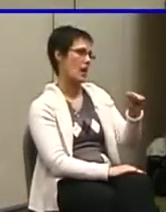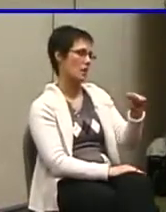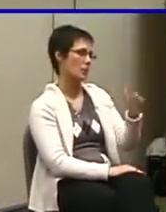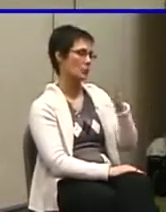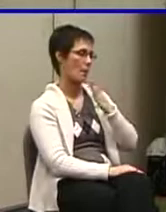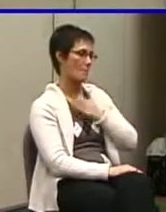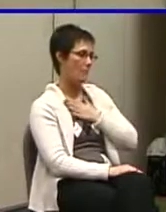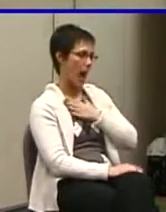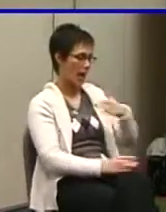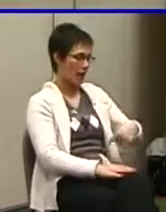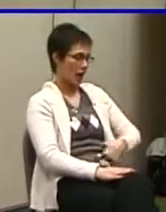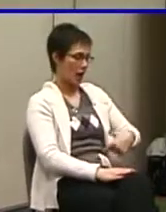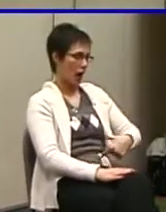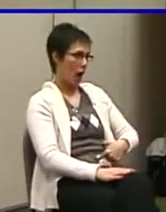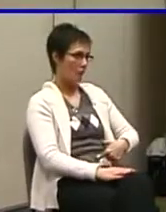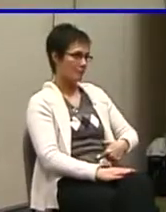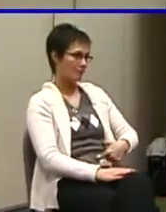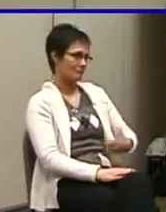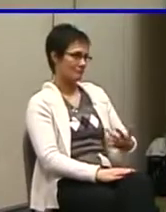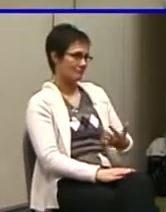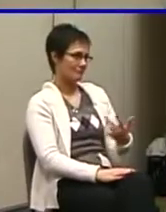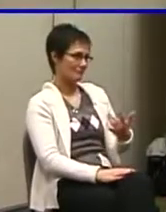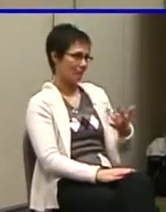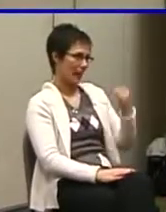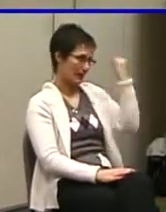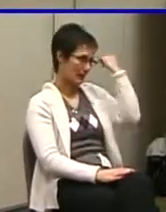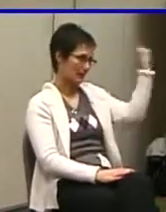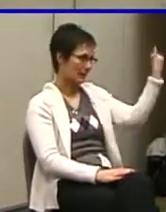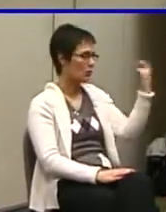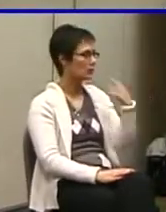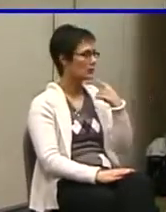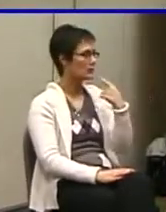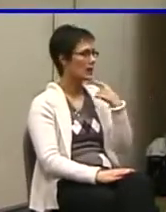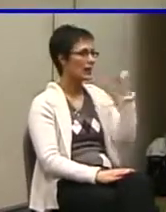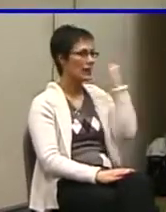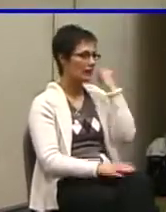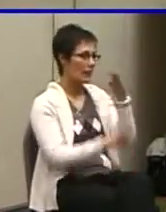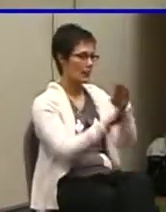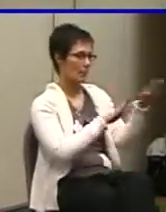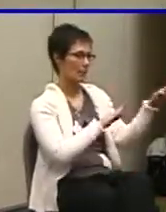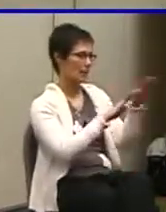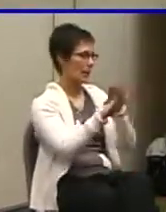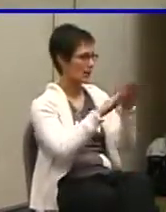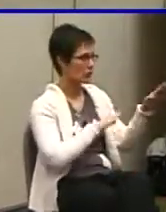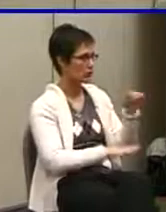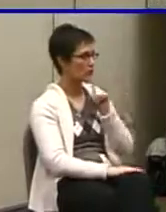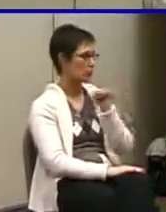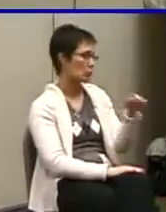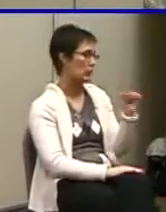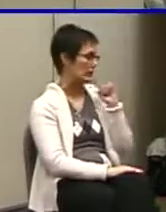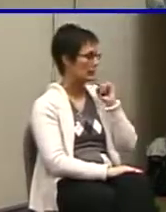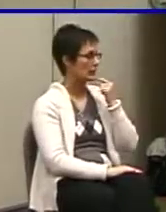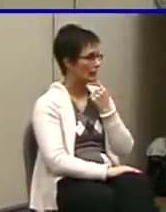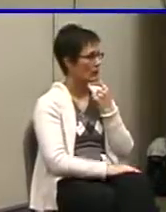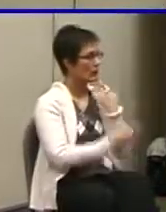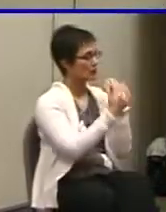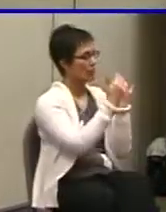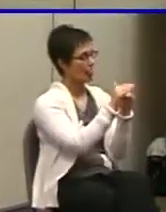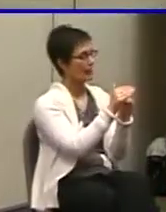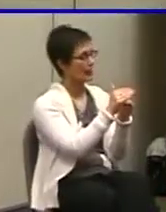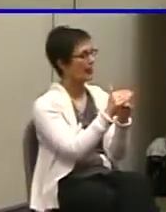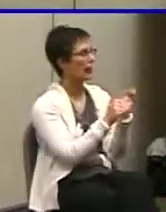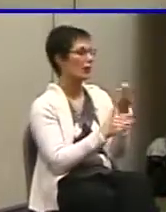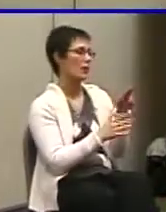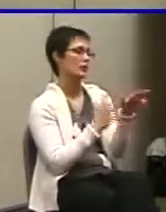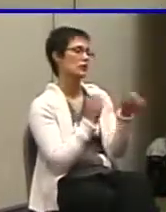level would be to say, if you've got a kid whose behavior is pretty significant, this is a pretty limiting factor in terms of what's going on, or he is disruptive